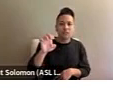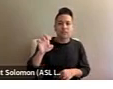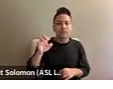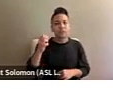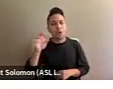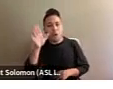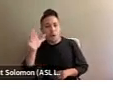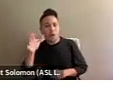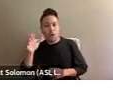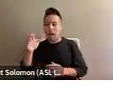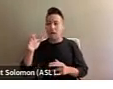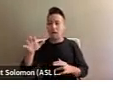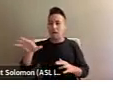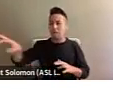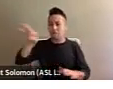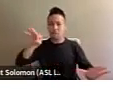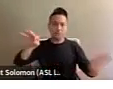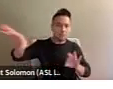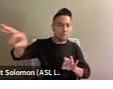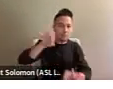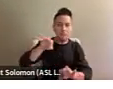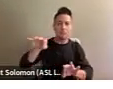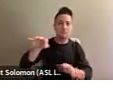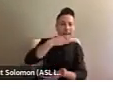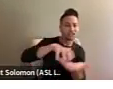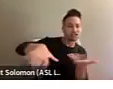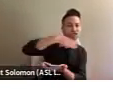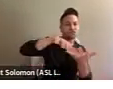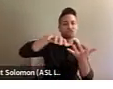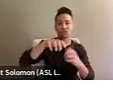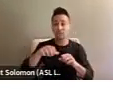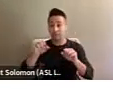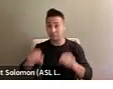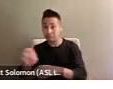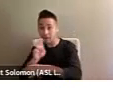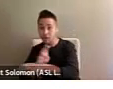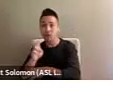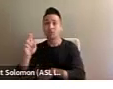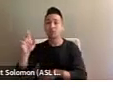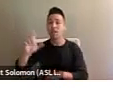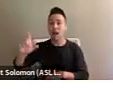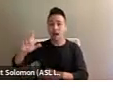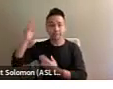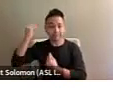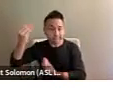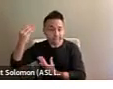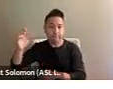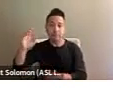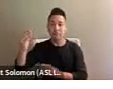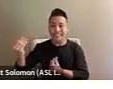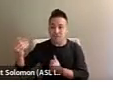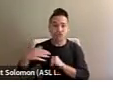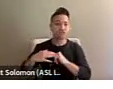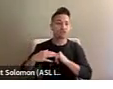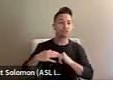to mix and match OER resources? Can you use library materials? Are you going to use combinations